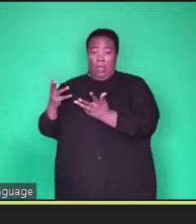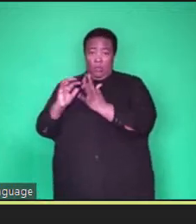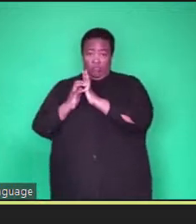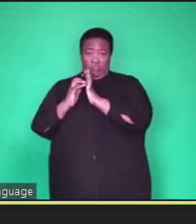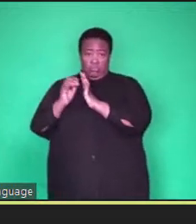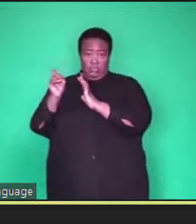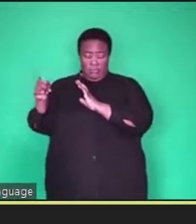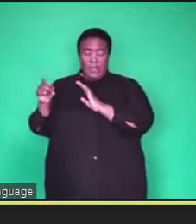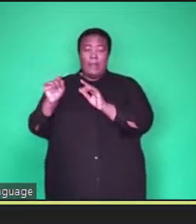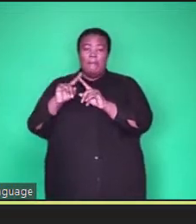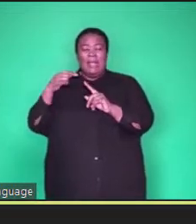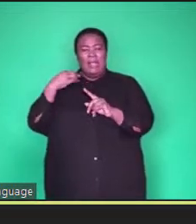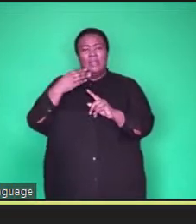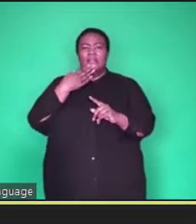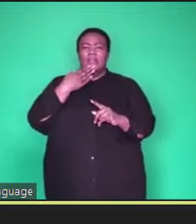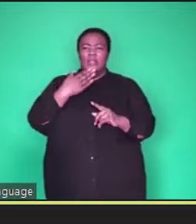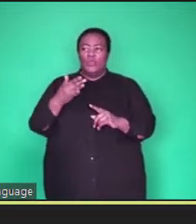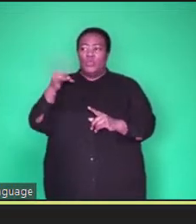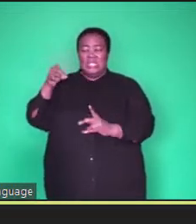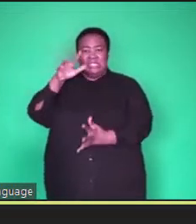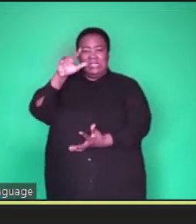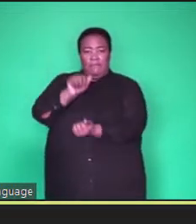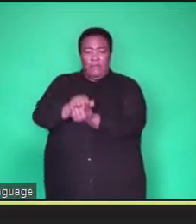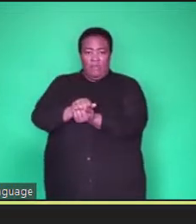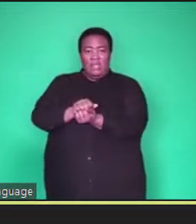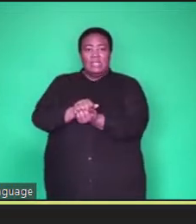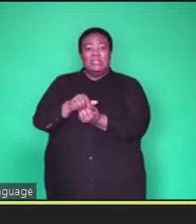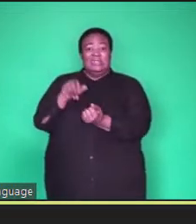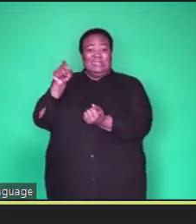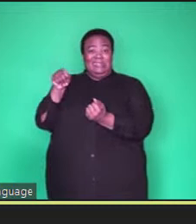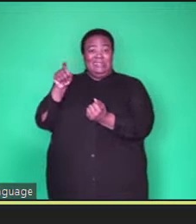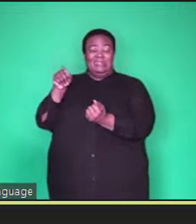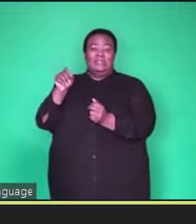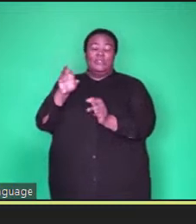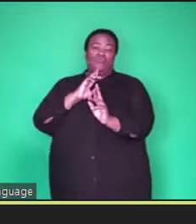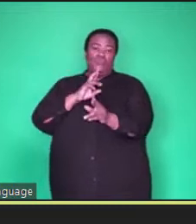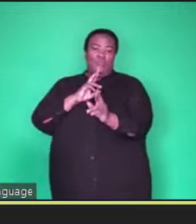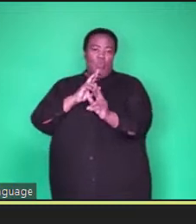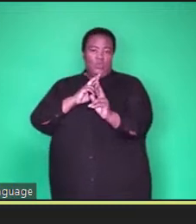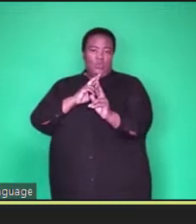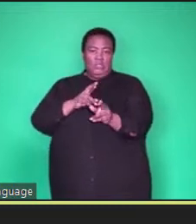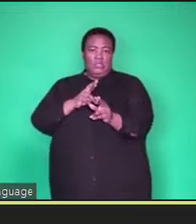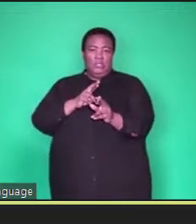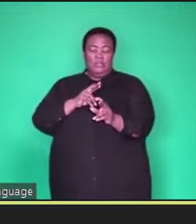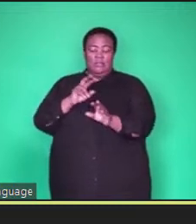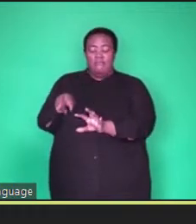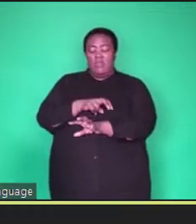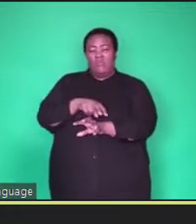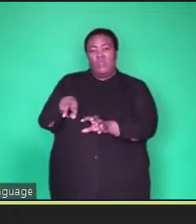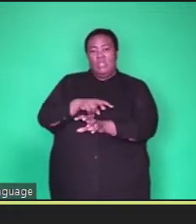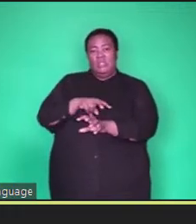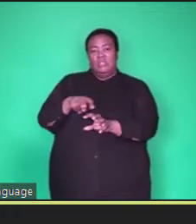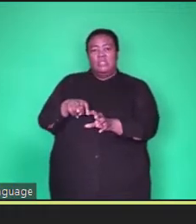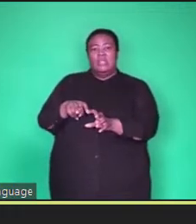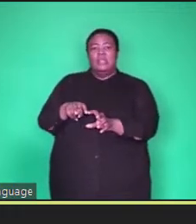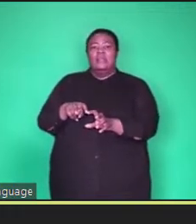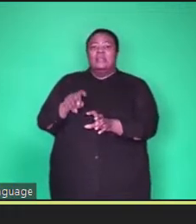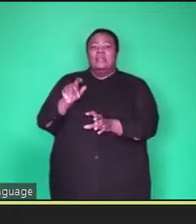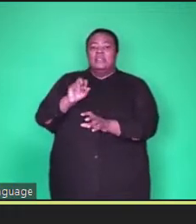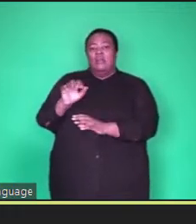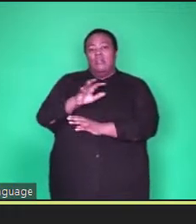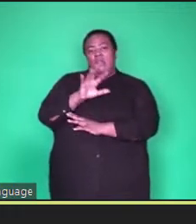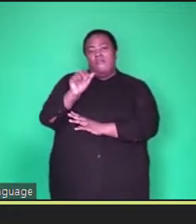has been summarized also in this report, The Migration Dynamics of South Africa, produced by Stats SA.